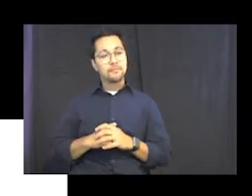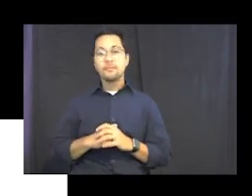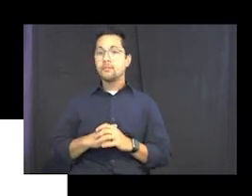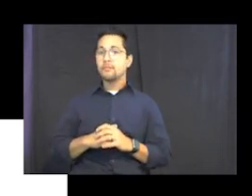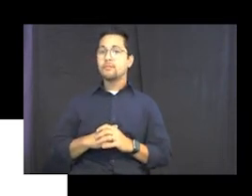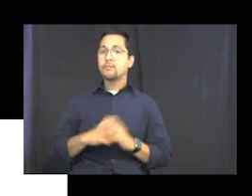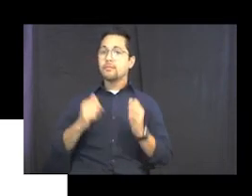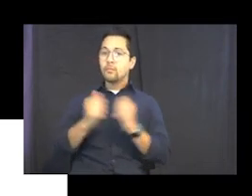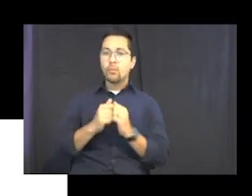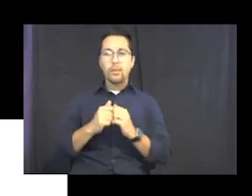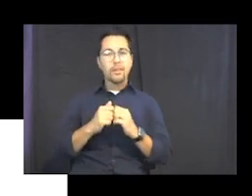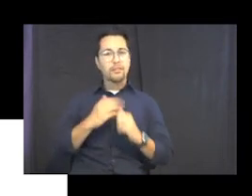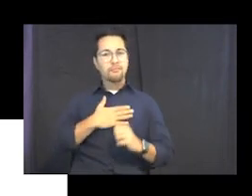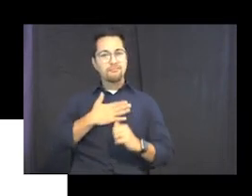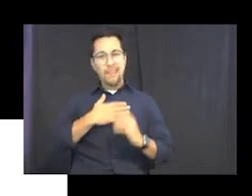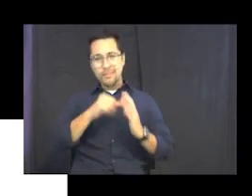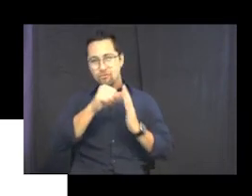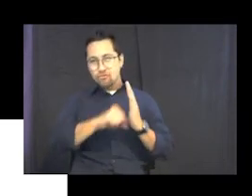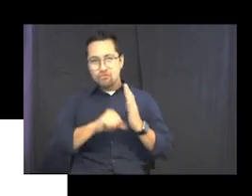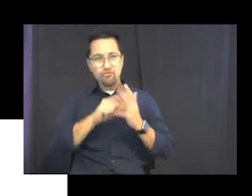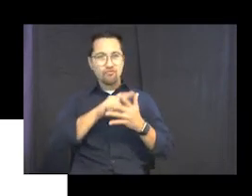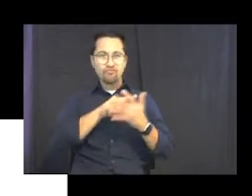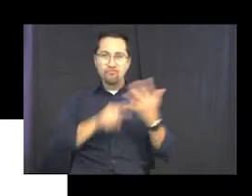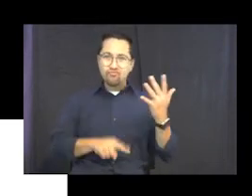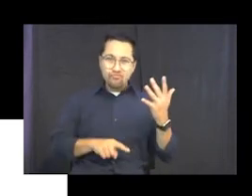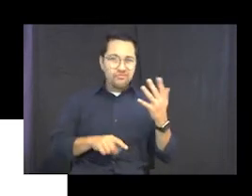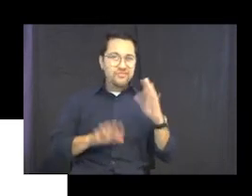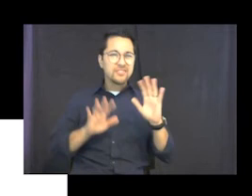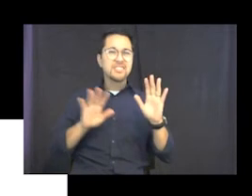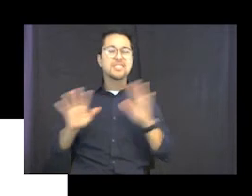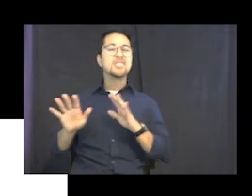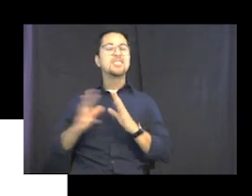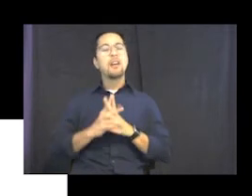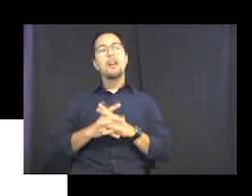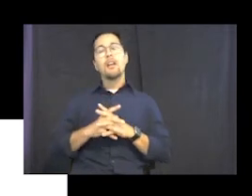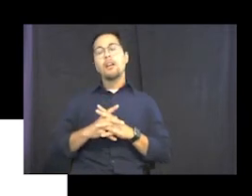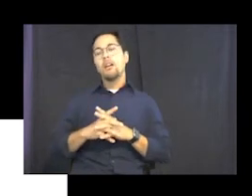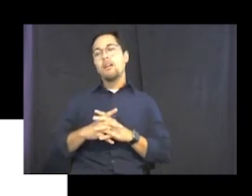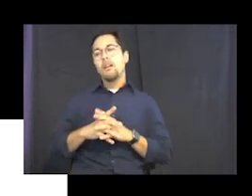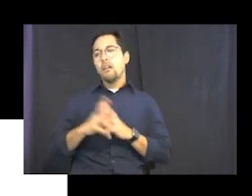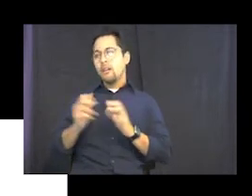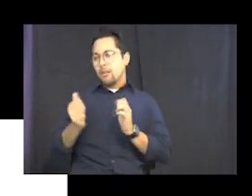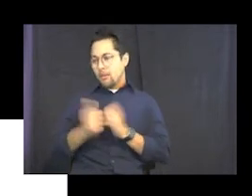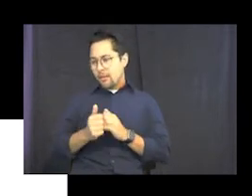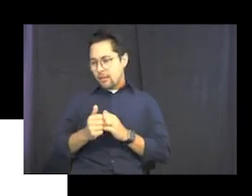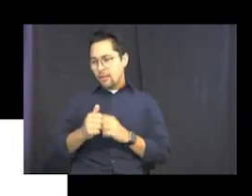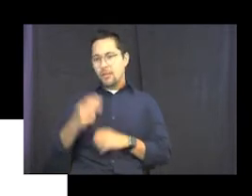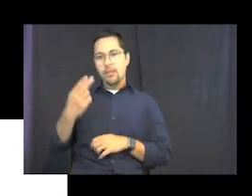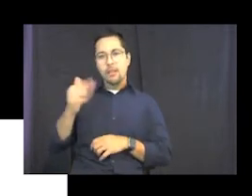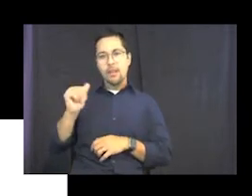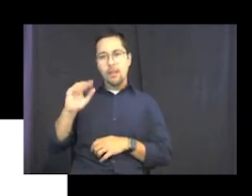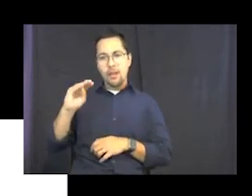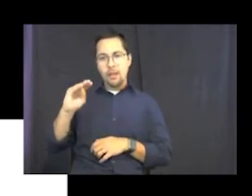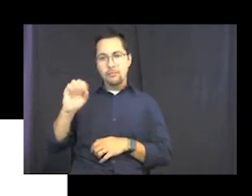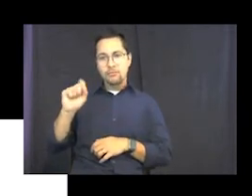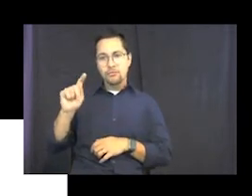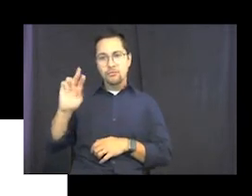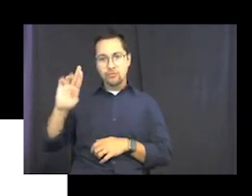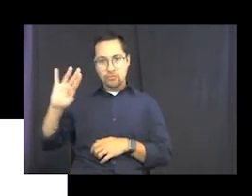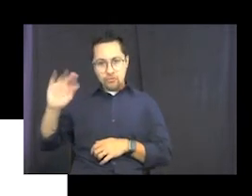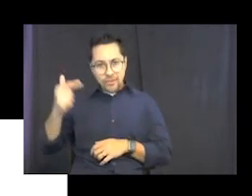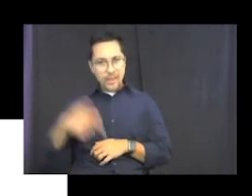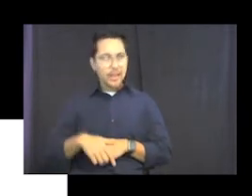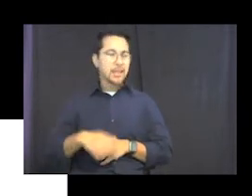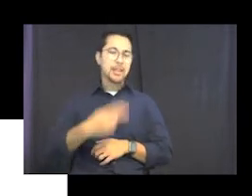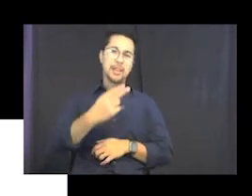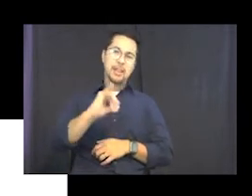with all of the surgeries in which I had, with the hamstrings and